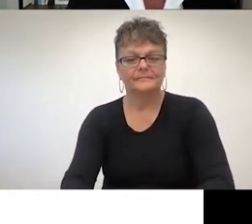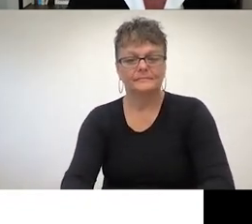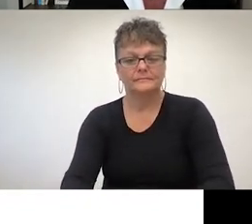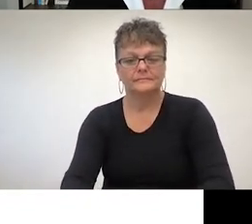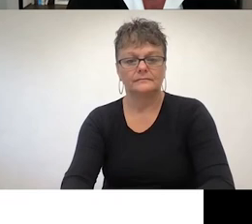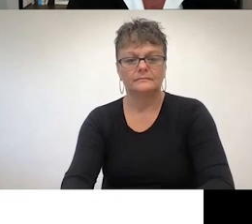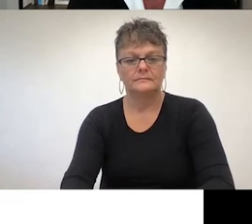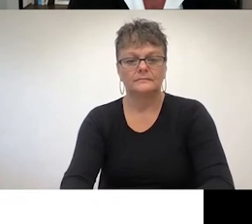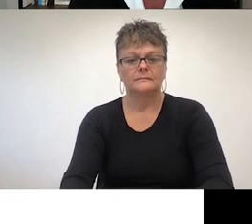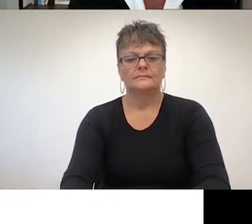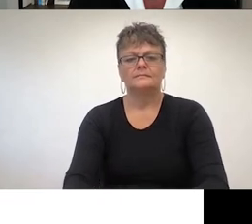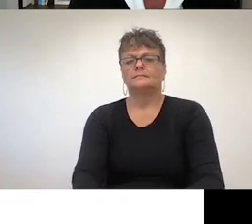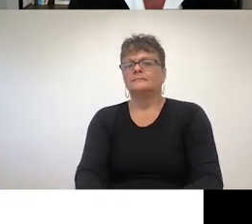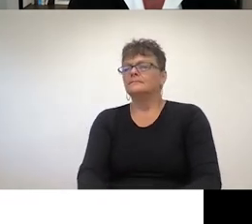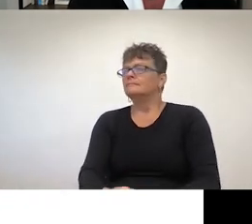Something you're thinking about doing.